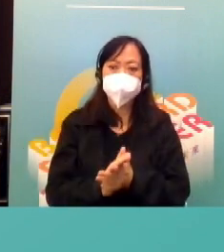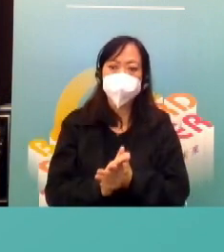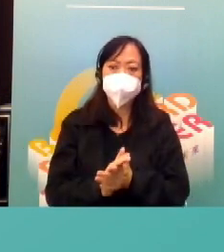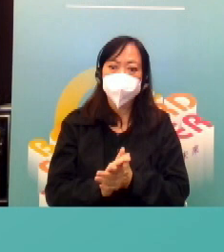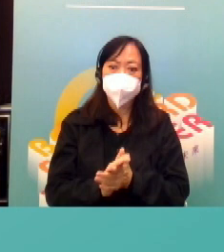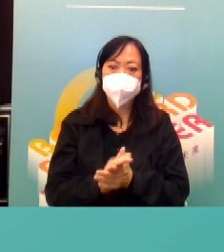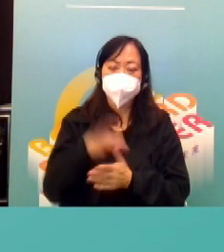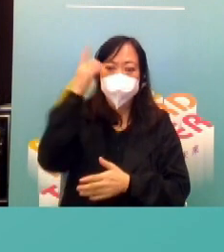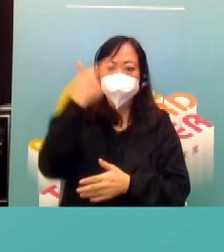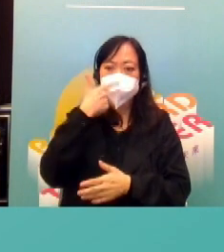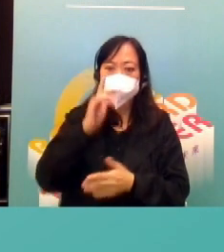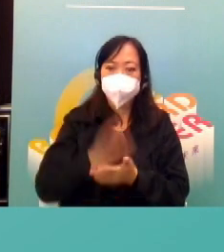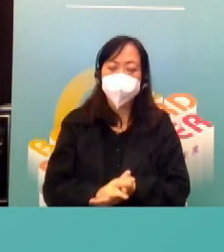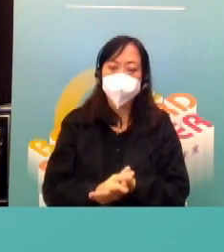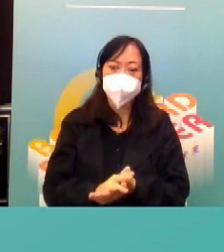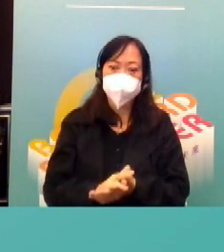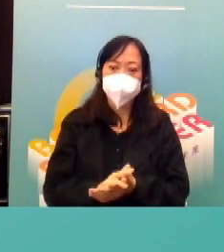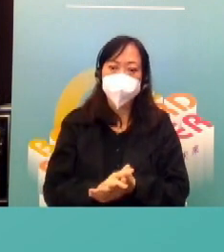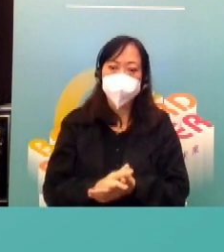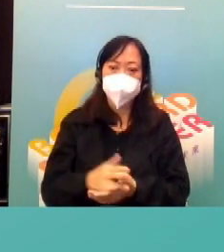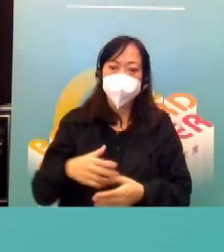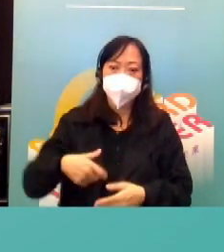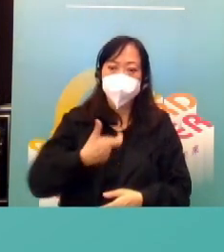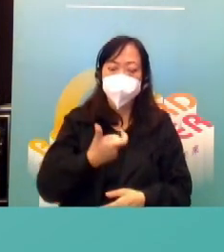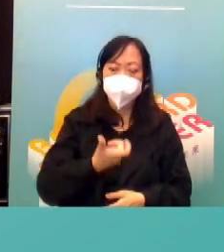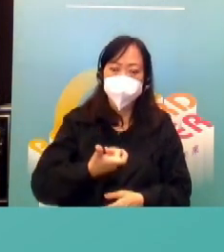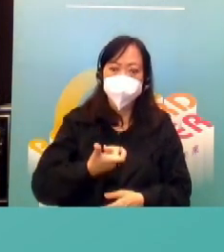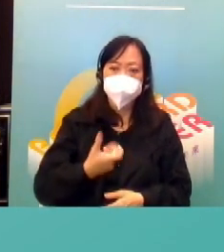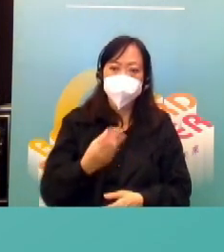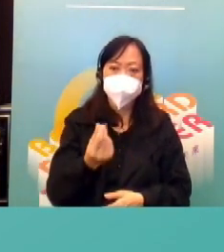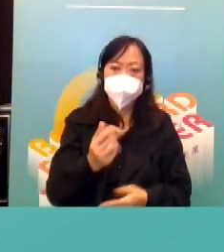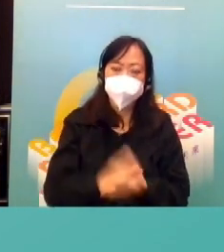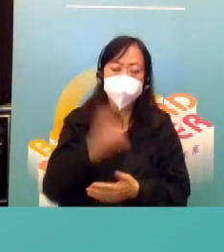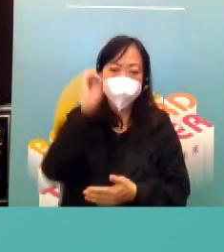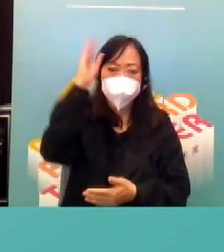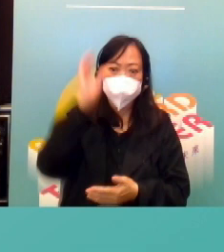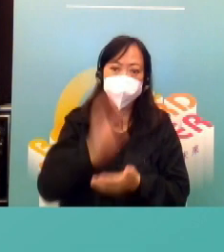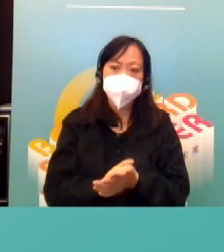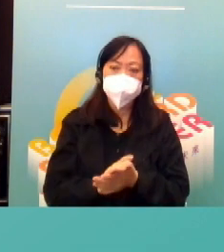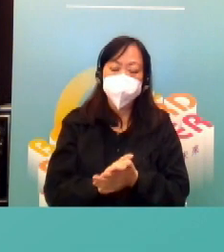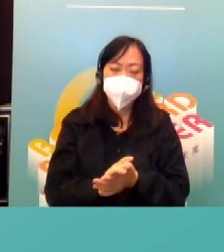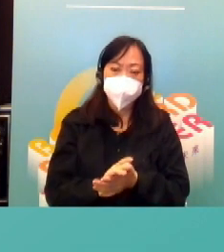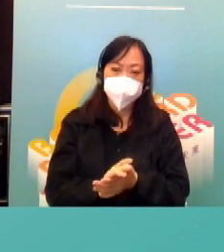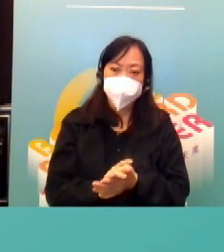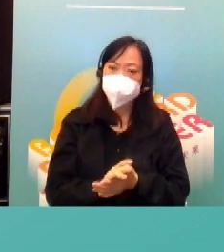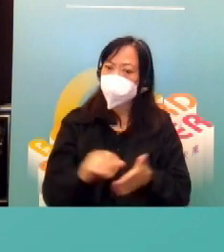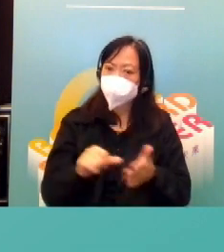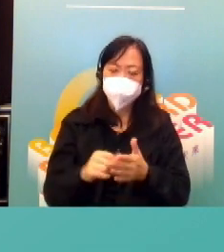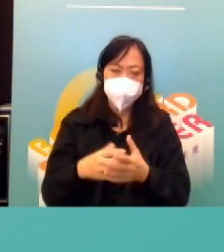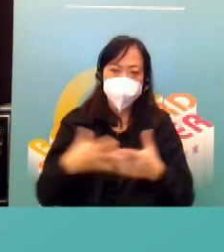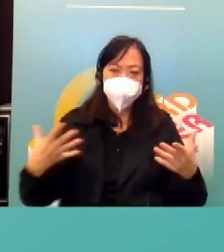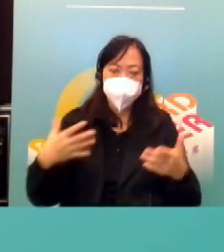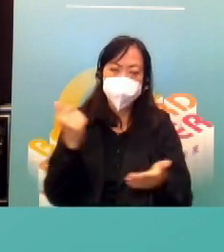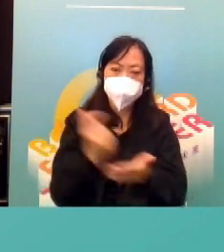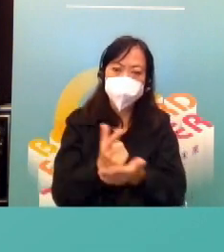as well. So you have, you know, outcome payers paying for social and environmental outcomes that are achieved